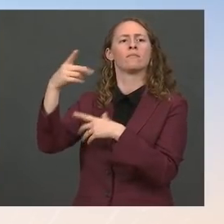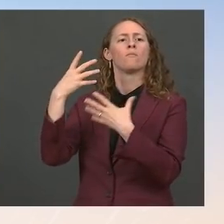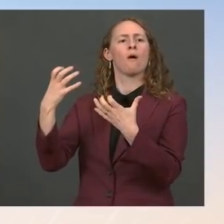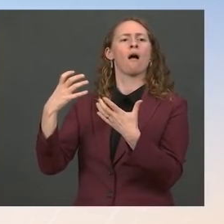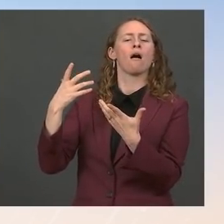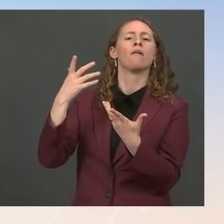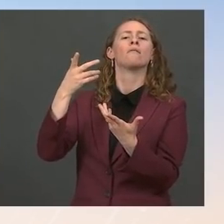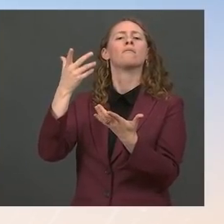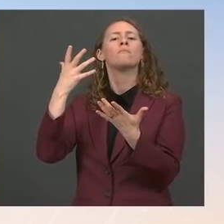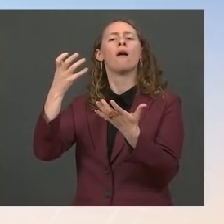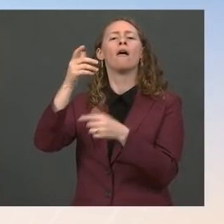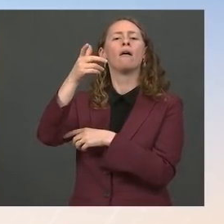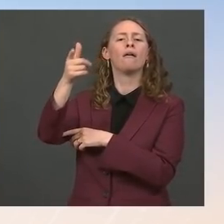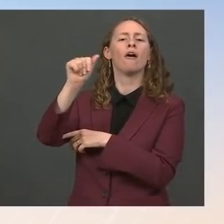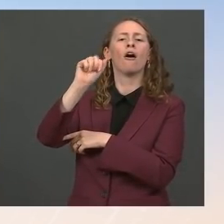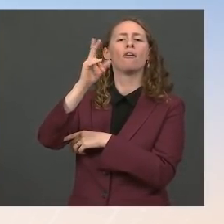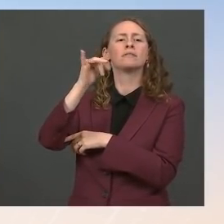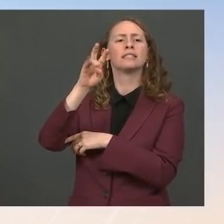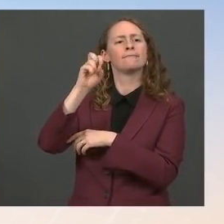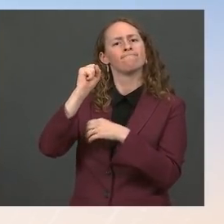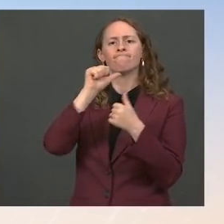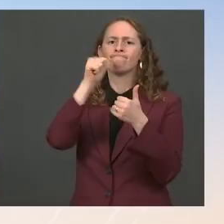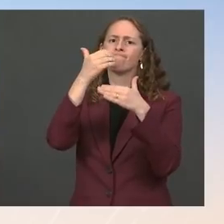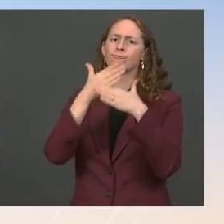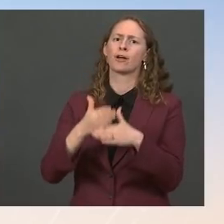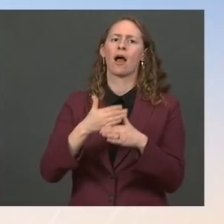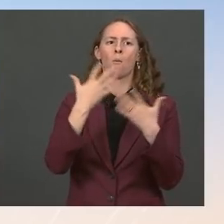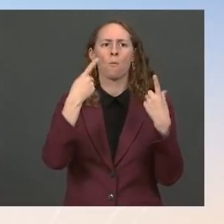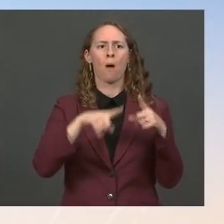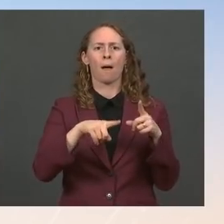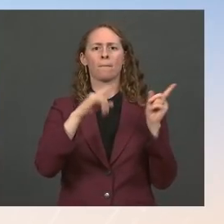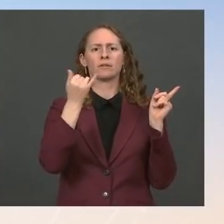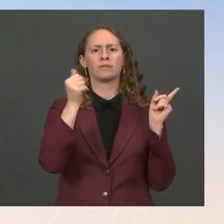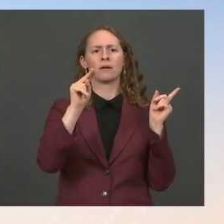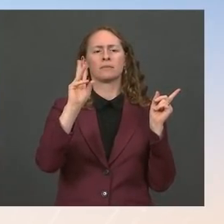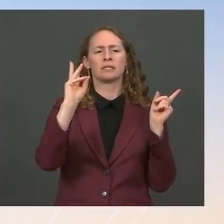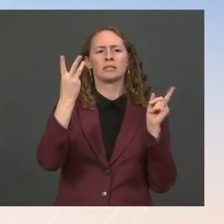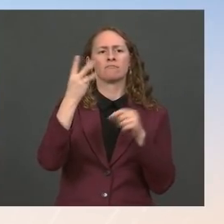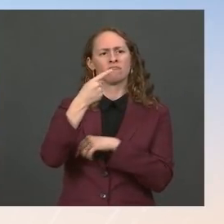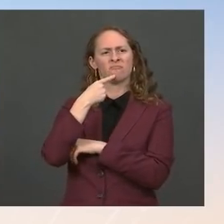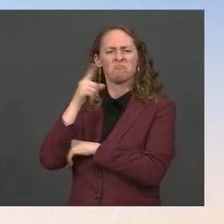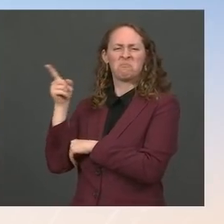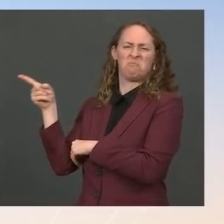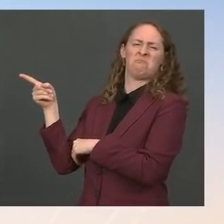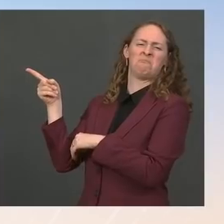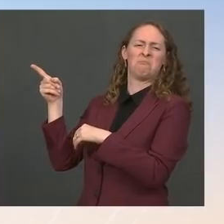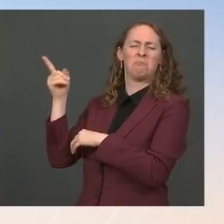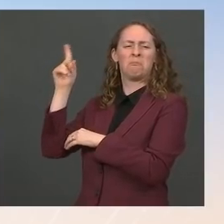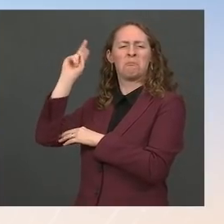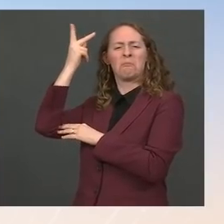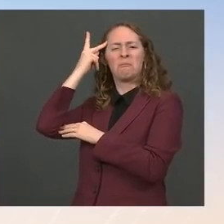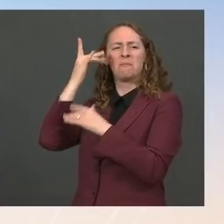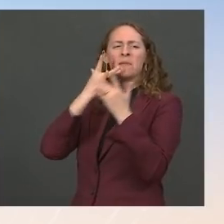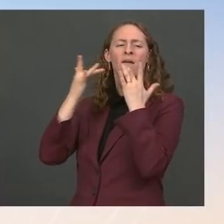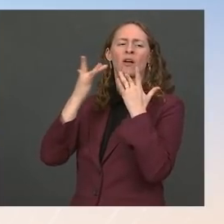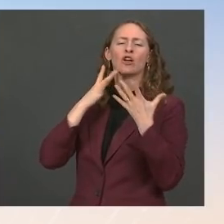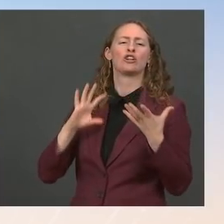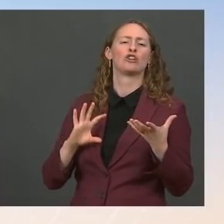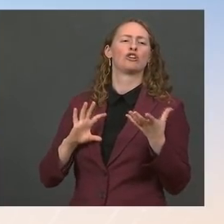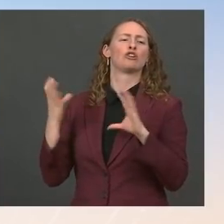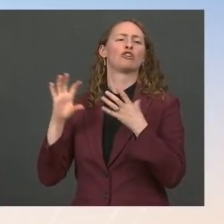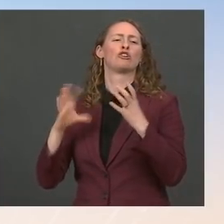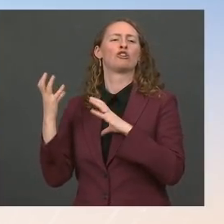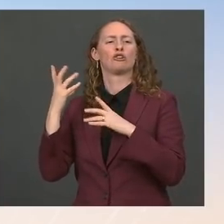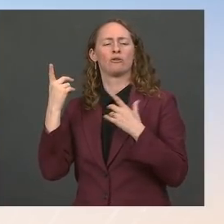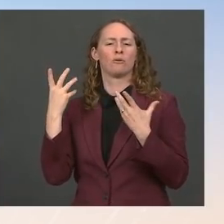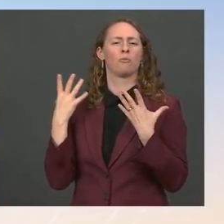in the lawsuit, he and his attorneys, that it is a political ploy by this president to accommodate his partisan allies by not asserting privilege over the documents